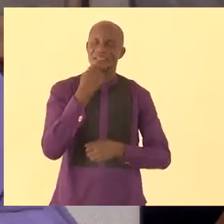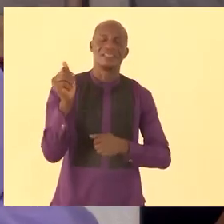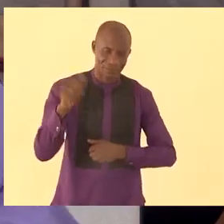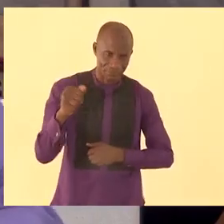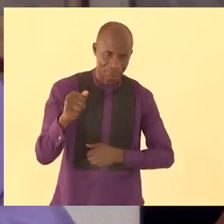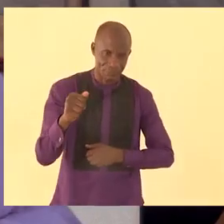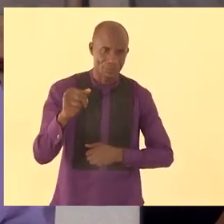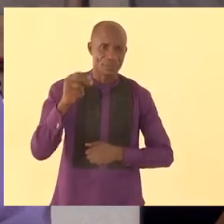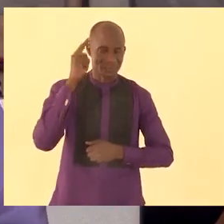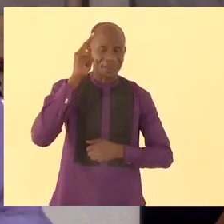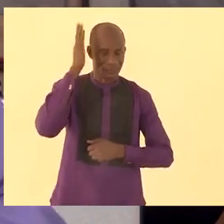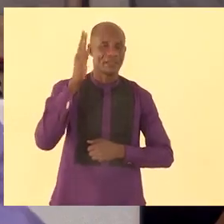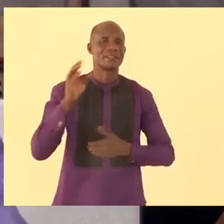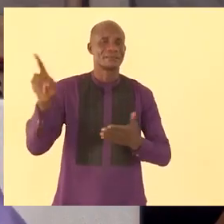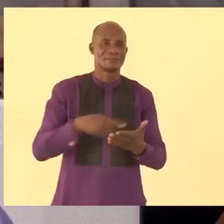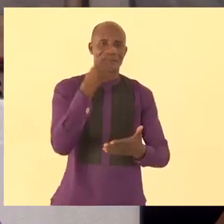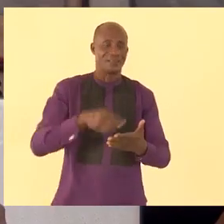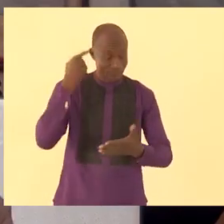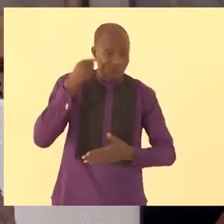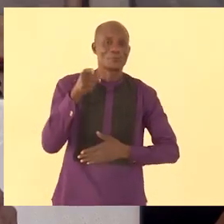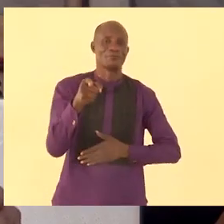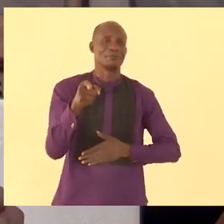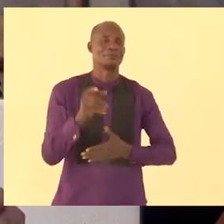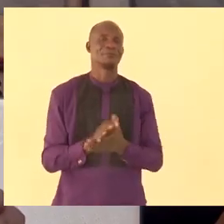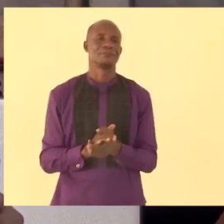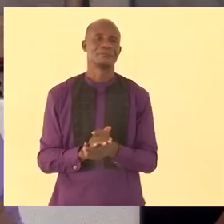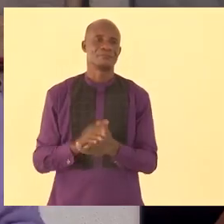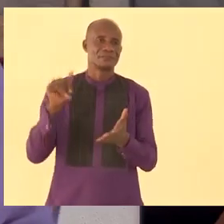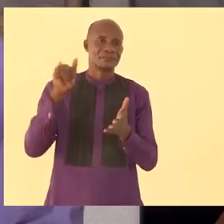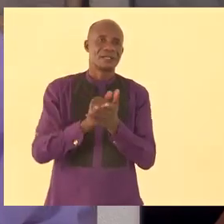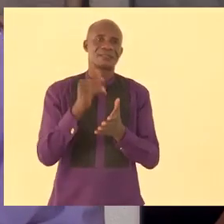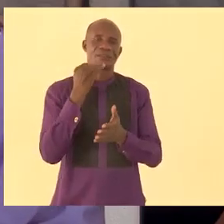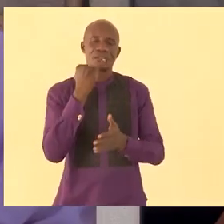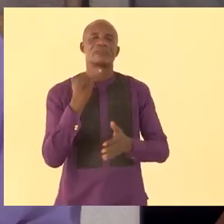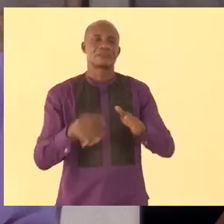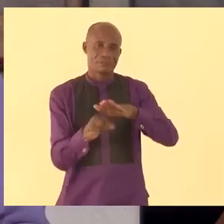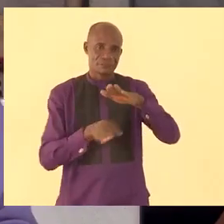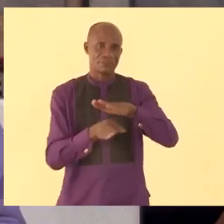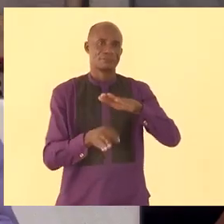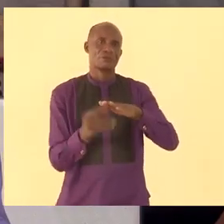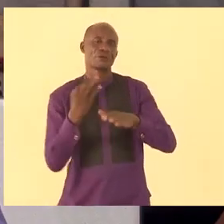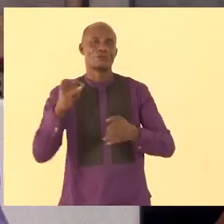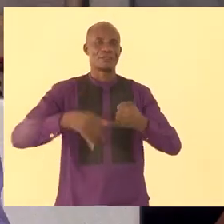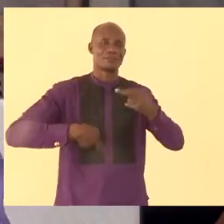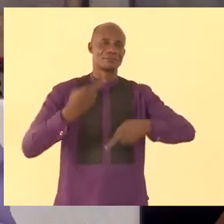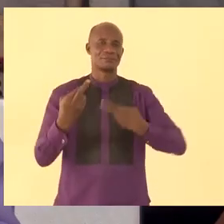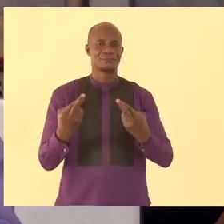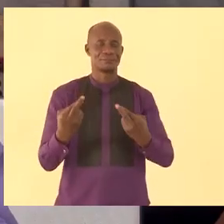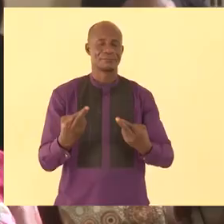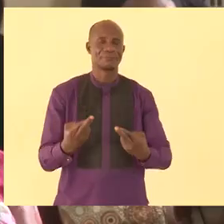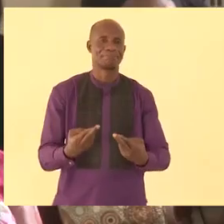it, your God will actually dance for you. That's the basis of the rejoicing.